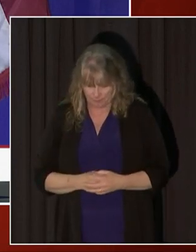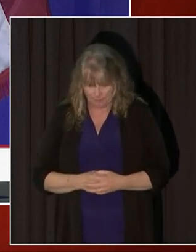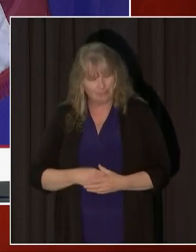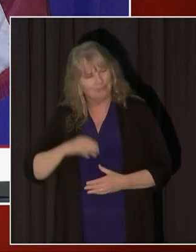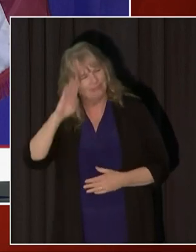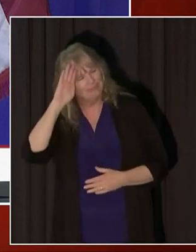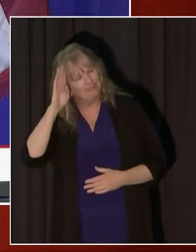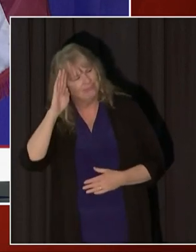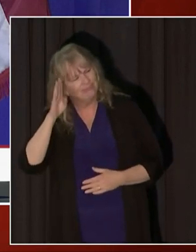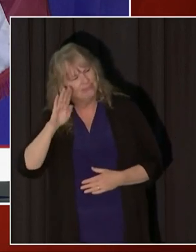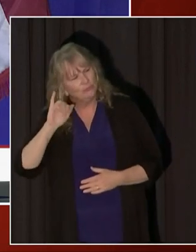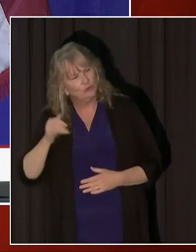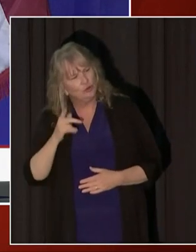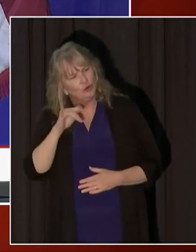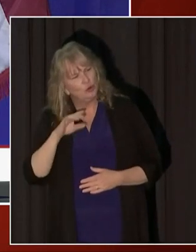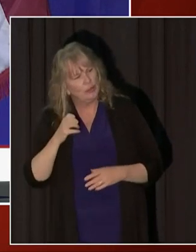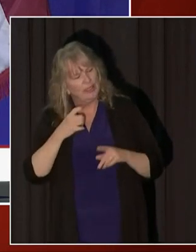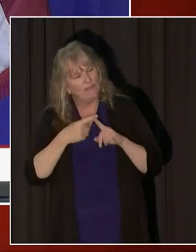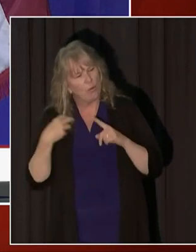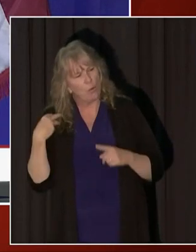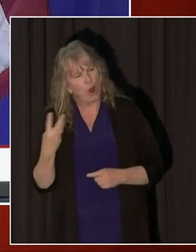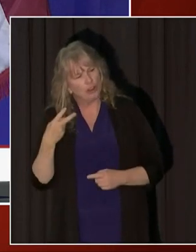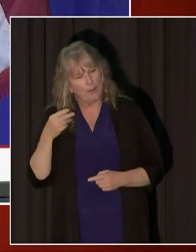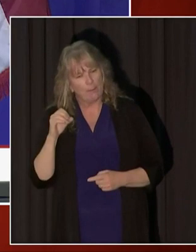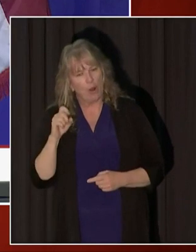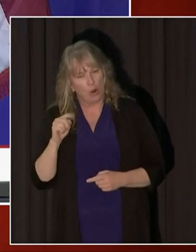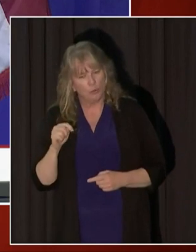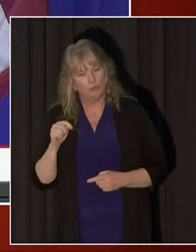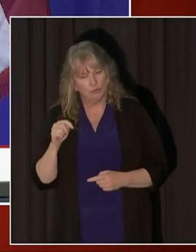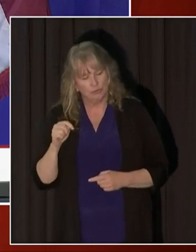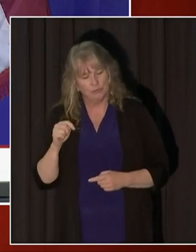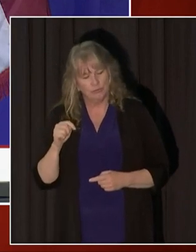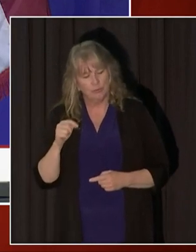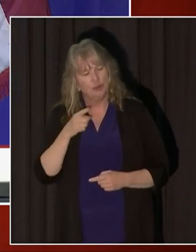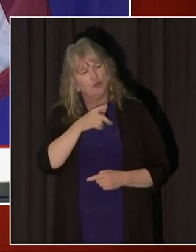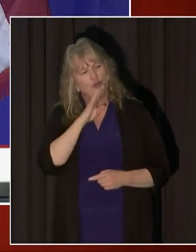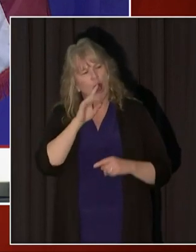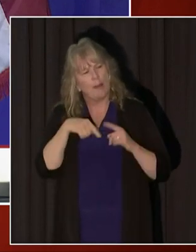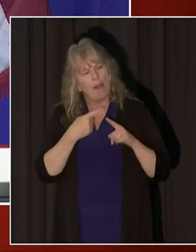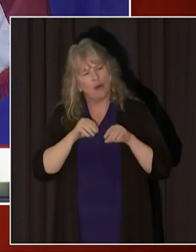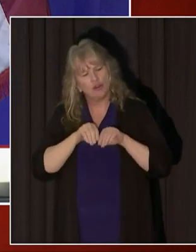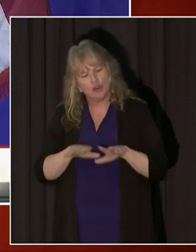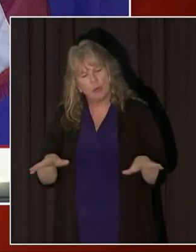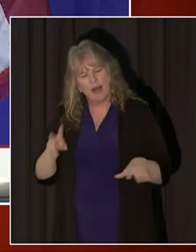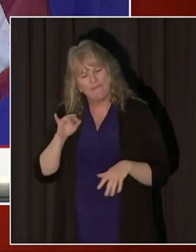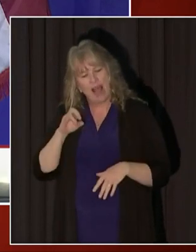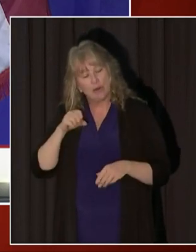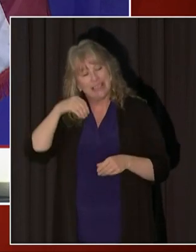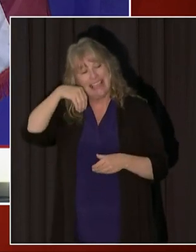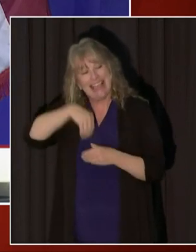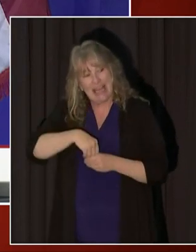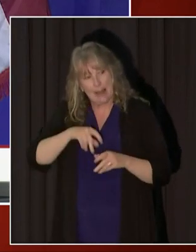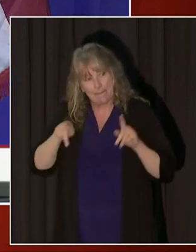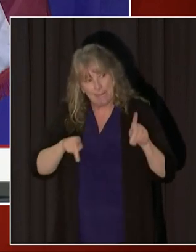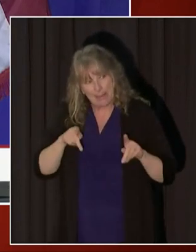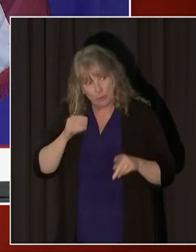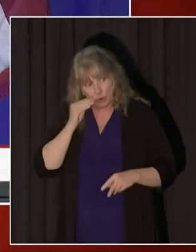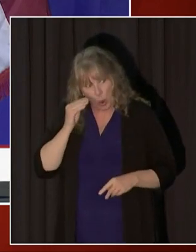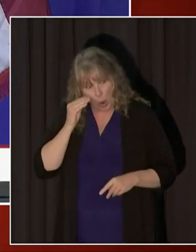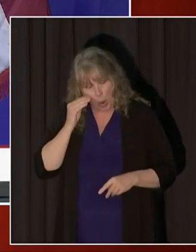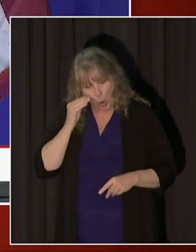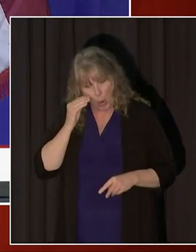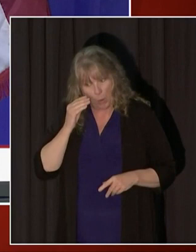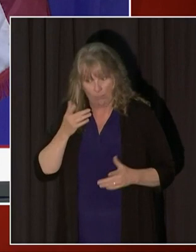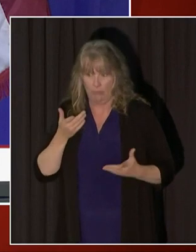Hi, it's Julie Zosmer from the Washington Post. Hi. You've talked about the spread of the virus inside people's homes, especially some of the densely populated